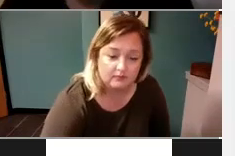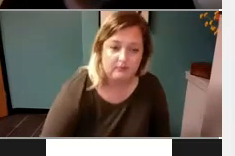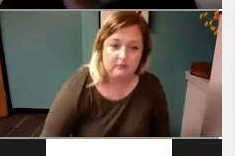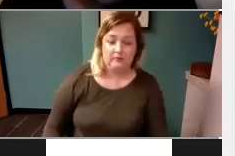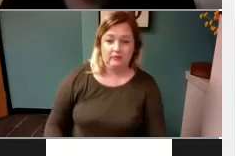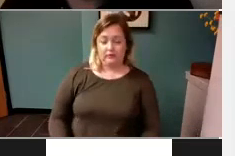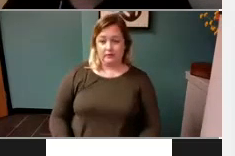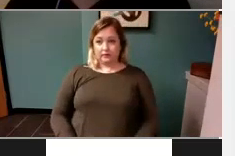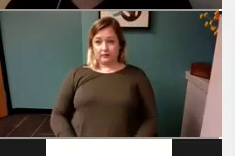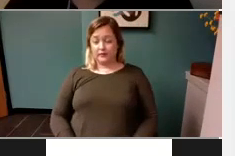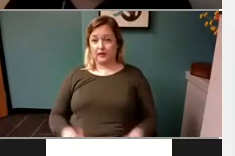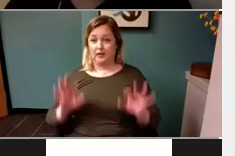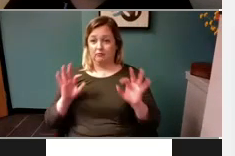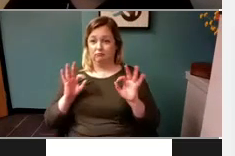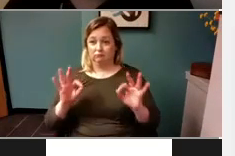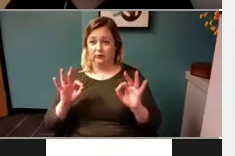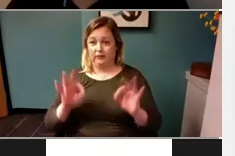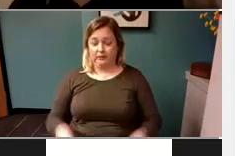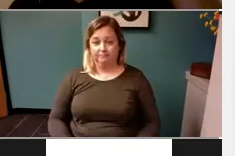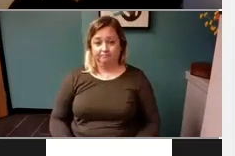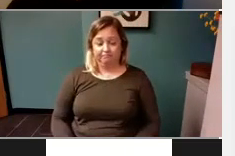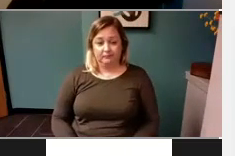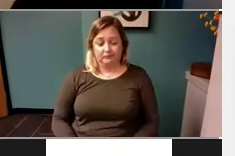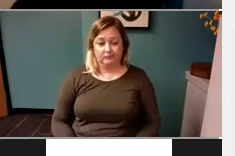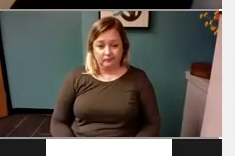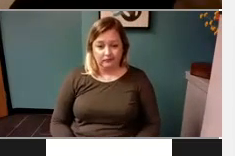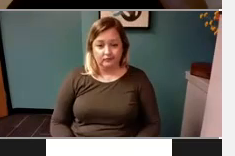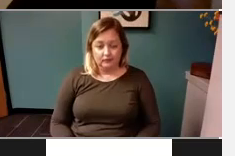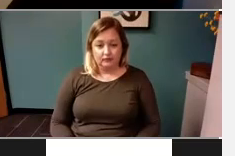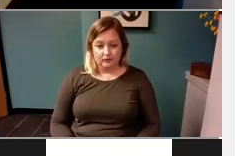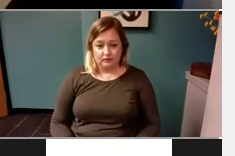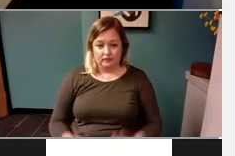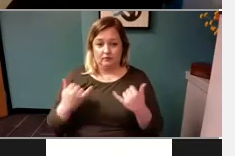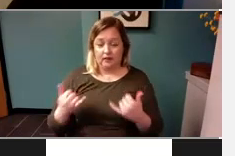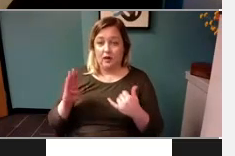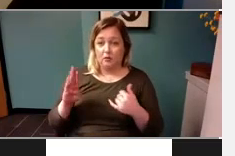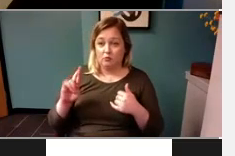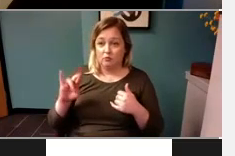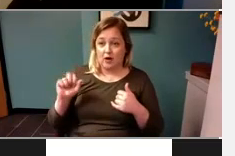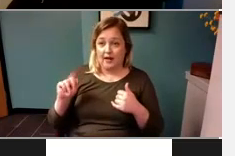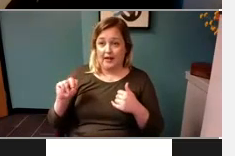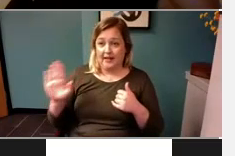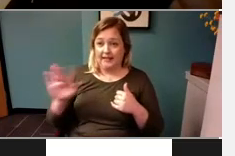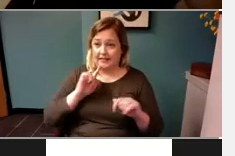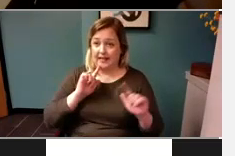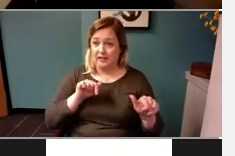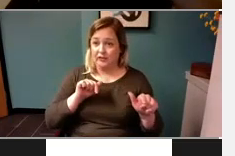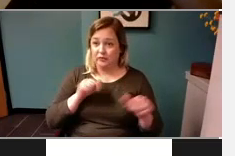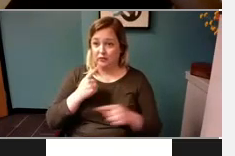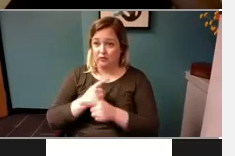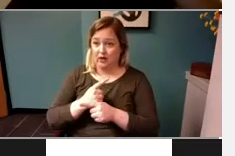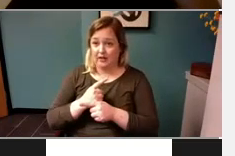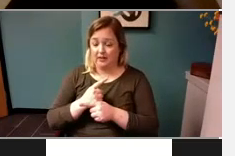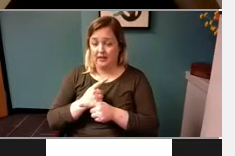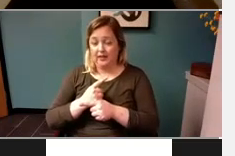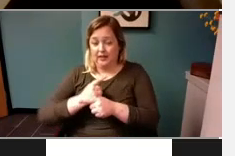Perfect. So I'm going to come to Brian's answer and he's correct. But the question is how, so